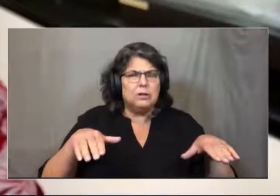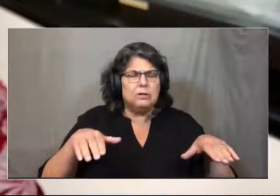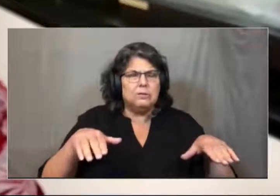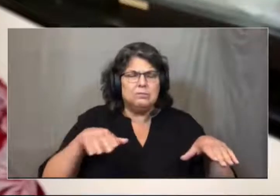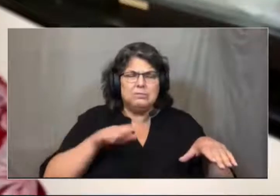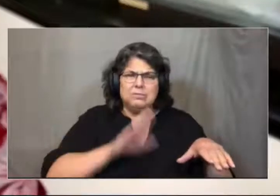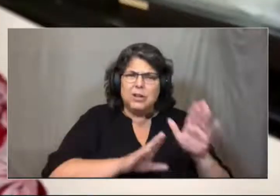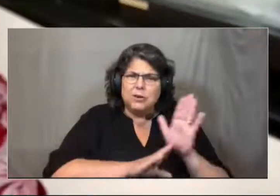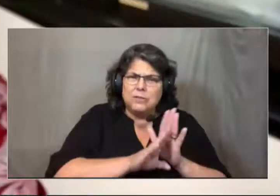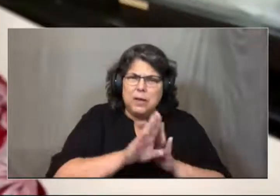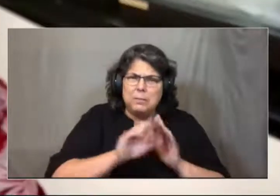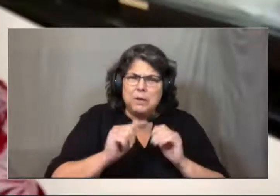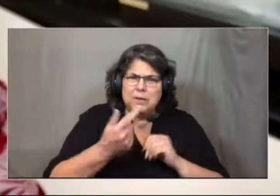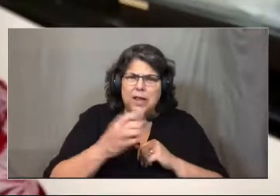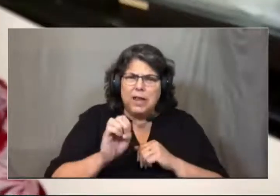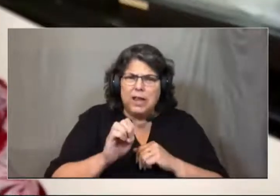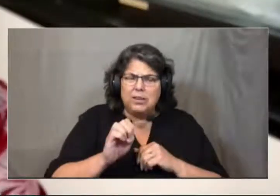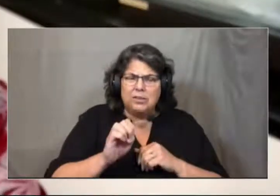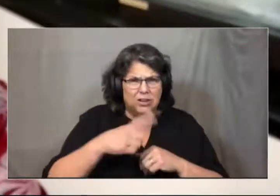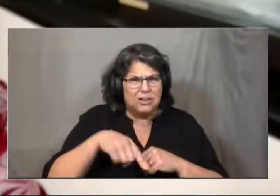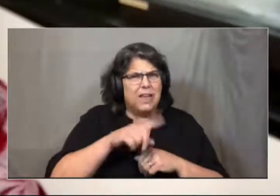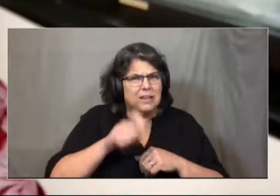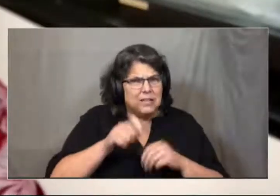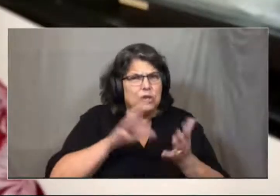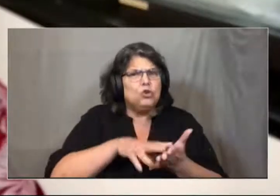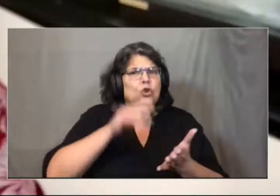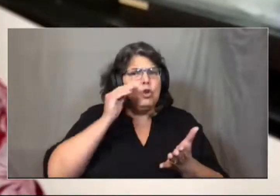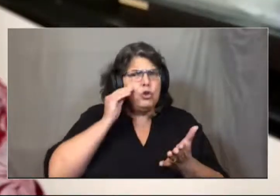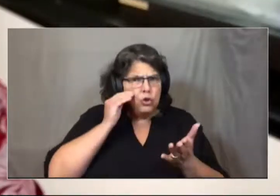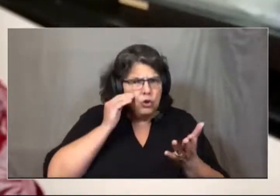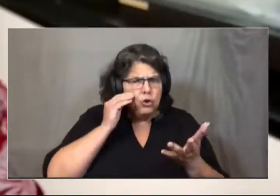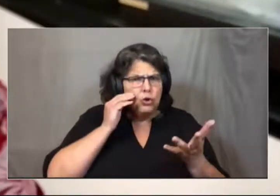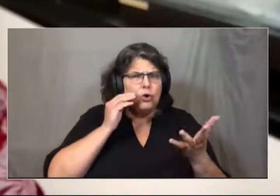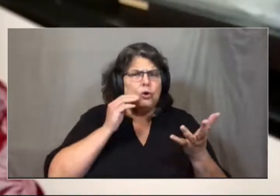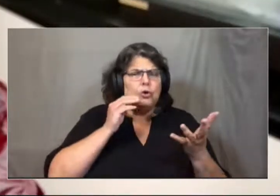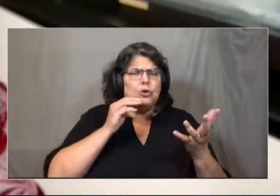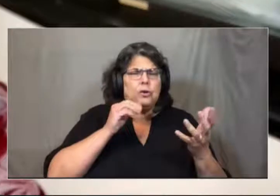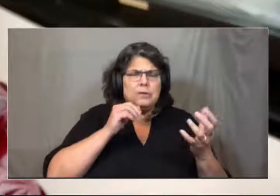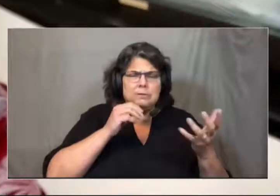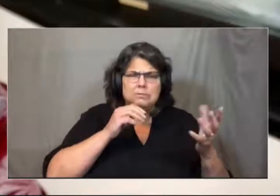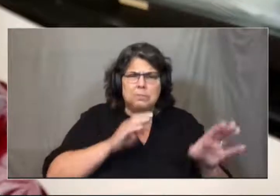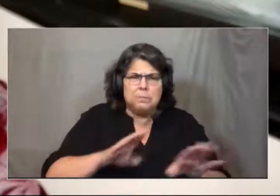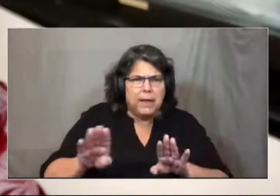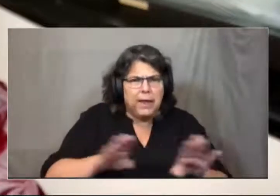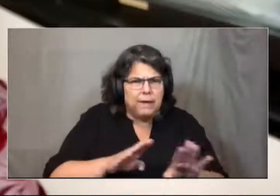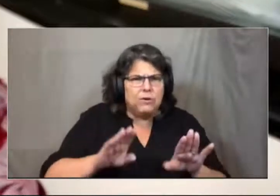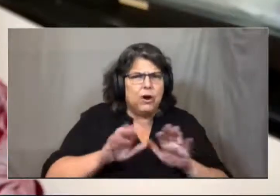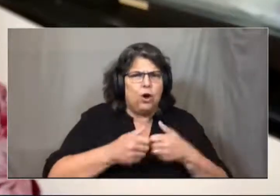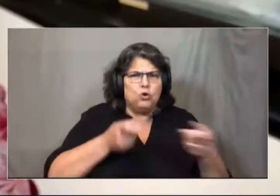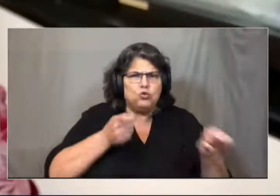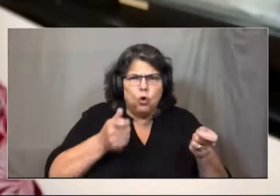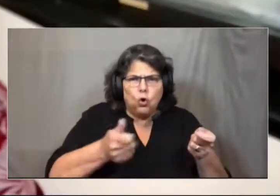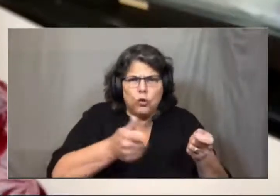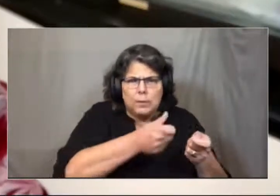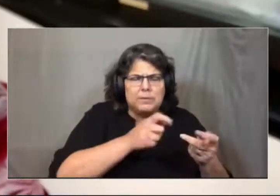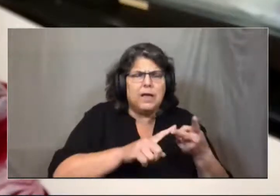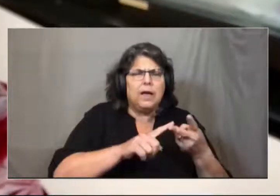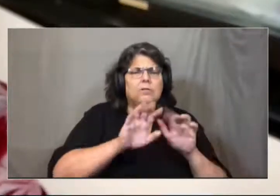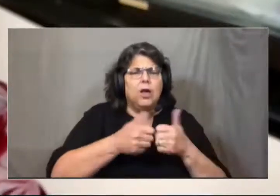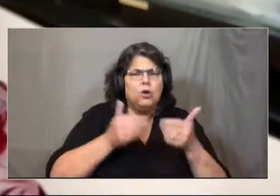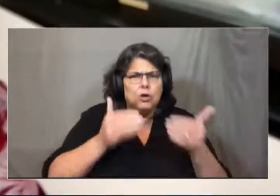developmental ages where they really need to learn various different behavioral controls, playing nicely together